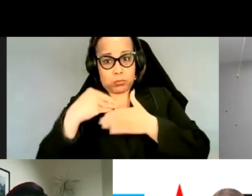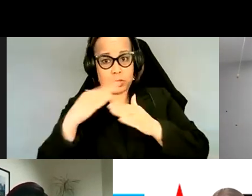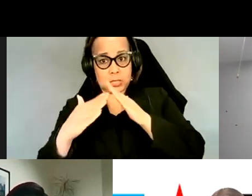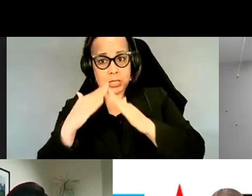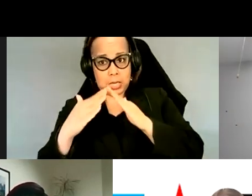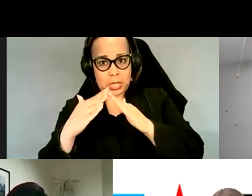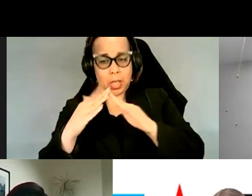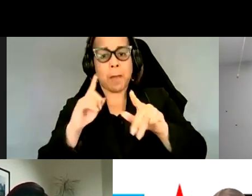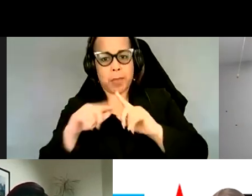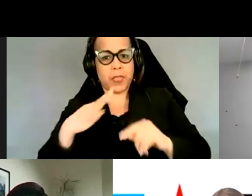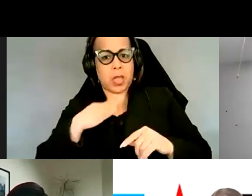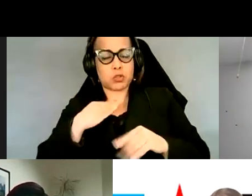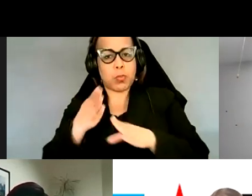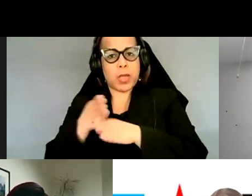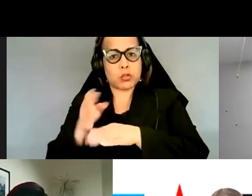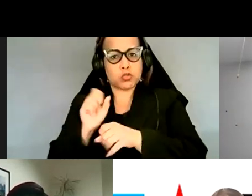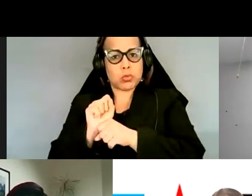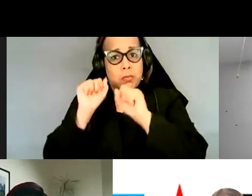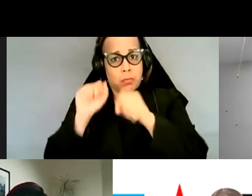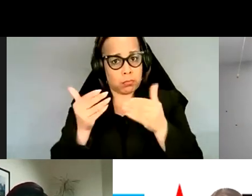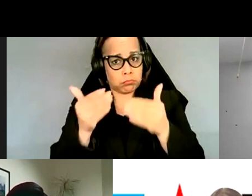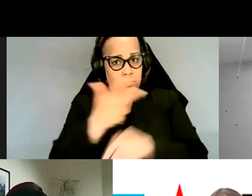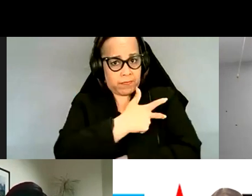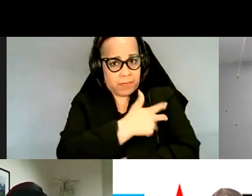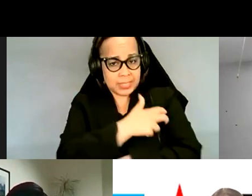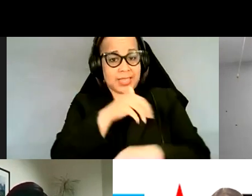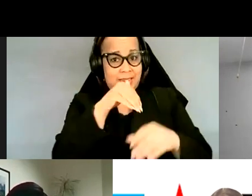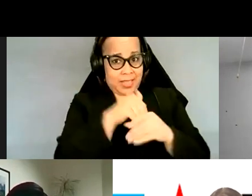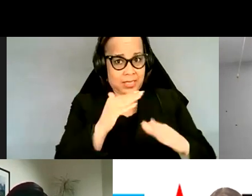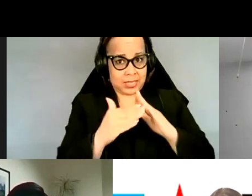an eligible industry, are they eligible to get a vaccine in the city?